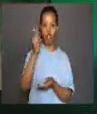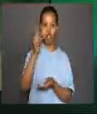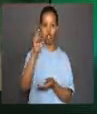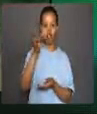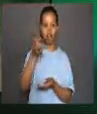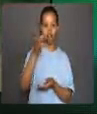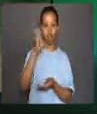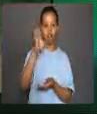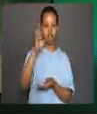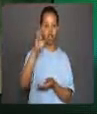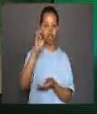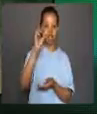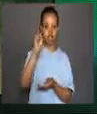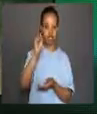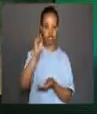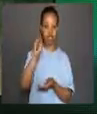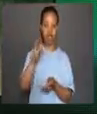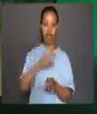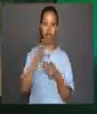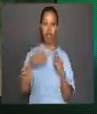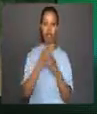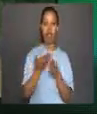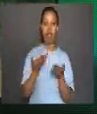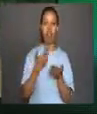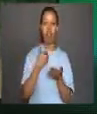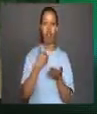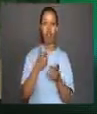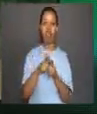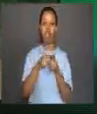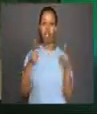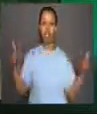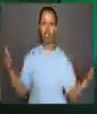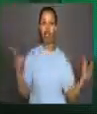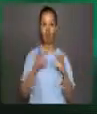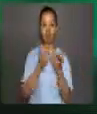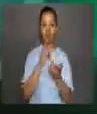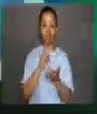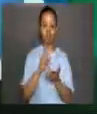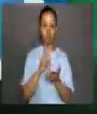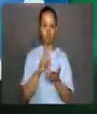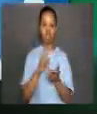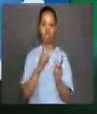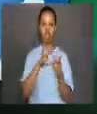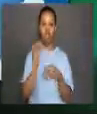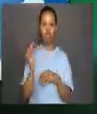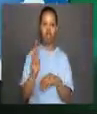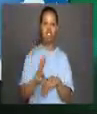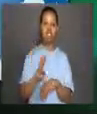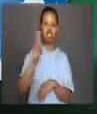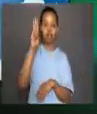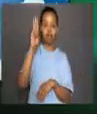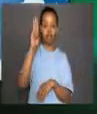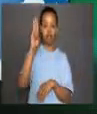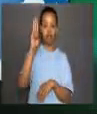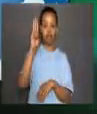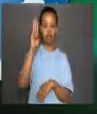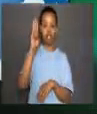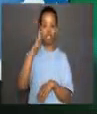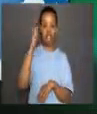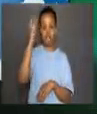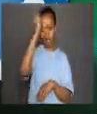largest biome in the world. It stretches over the northern region of